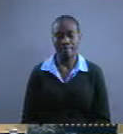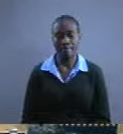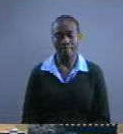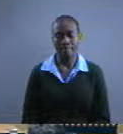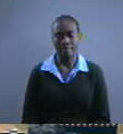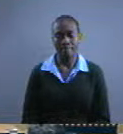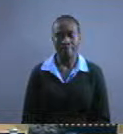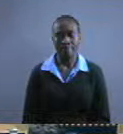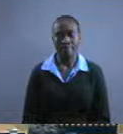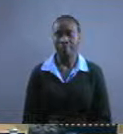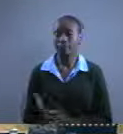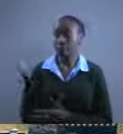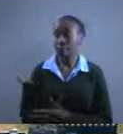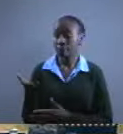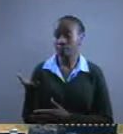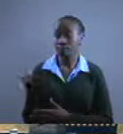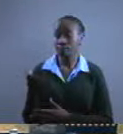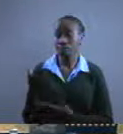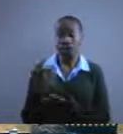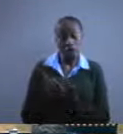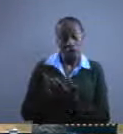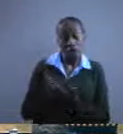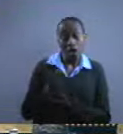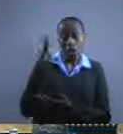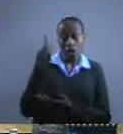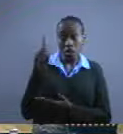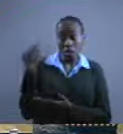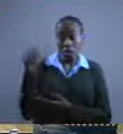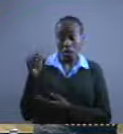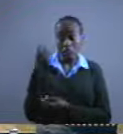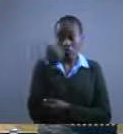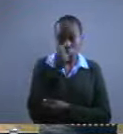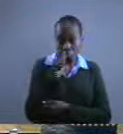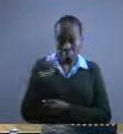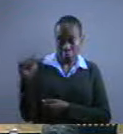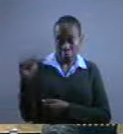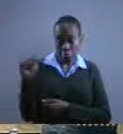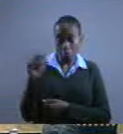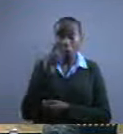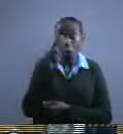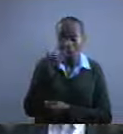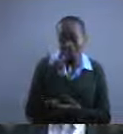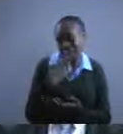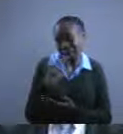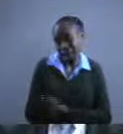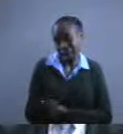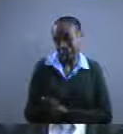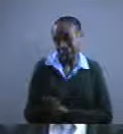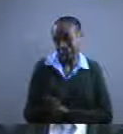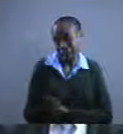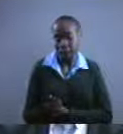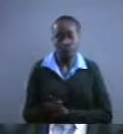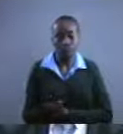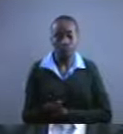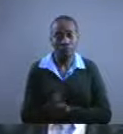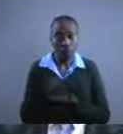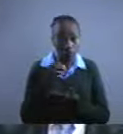Yes, ma'am. Speaker, can the Democratic Alliance's objection to this be noted, please? Objection to the